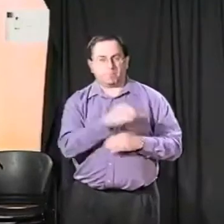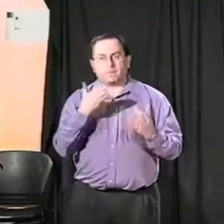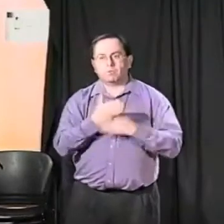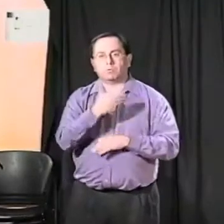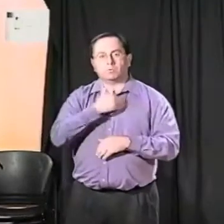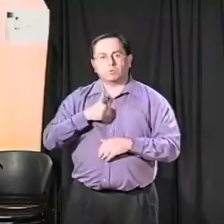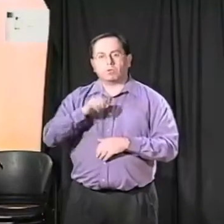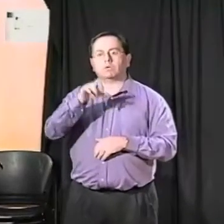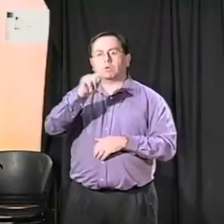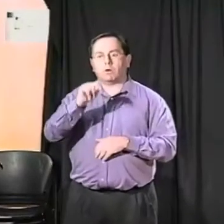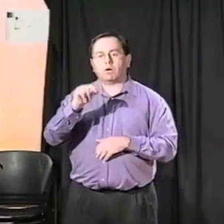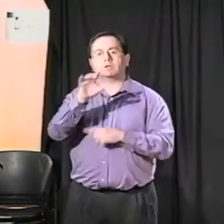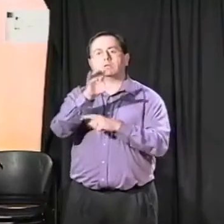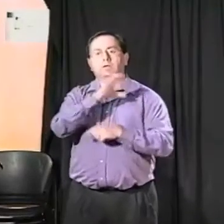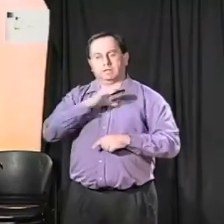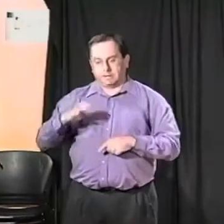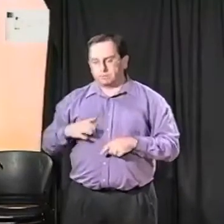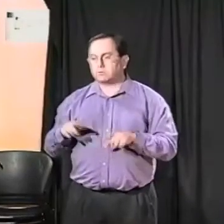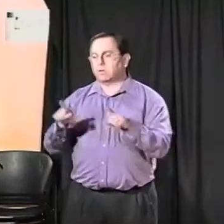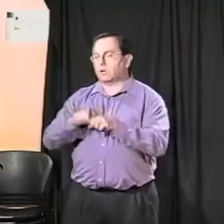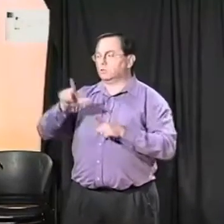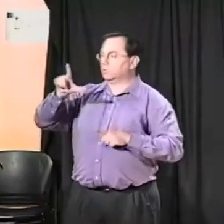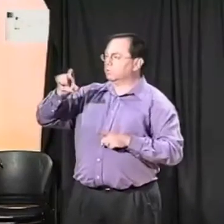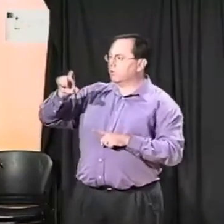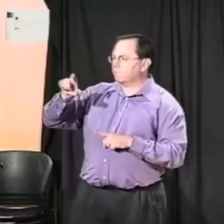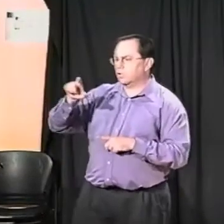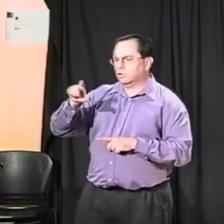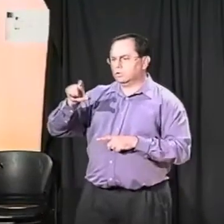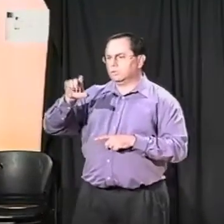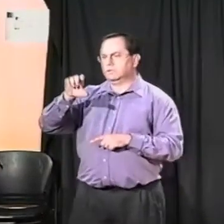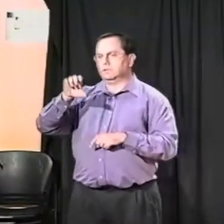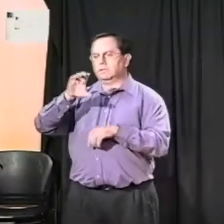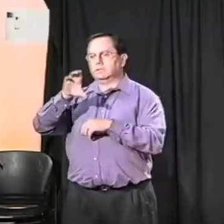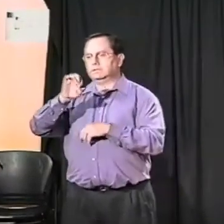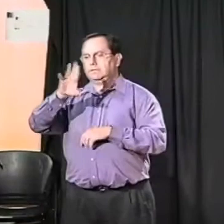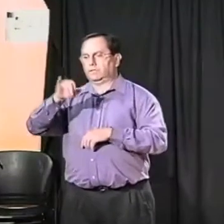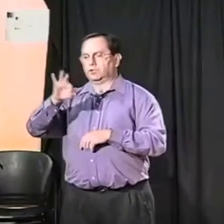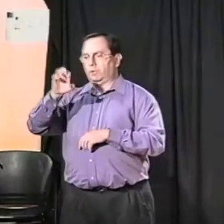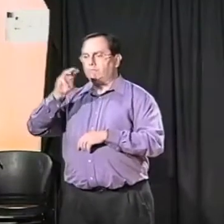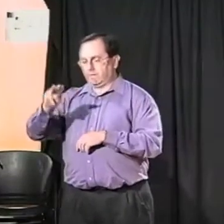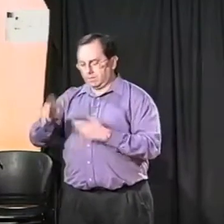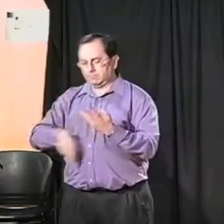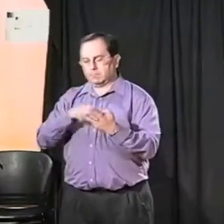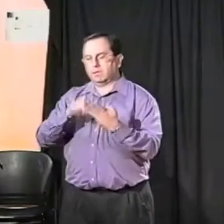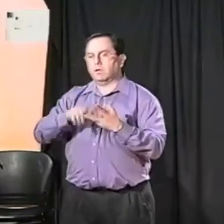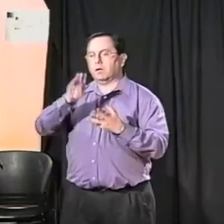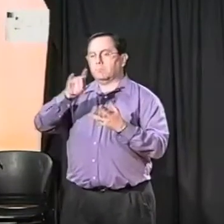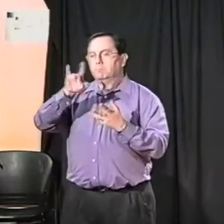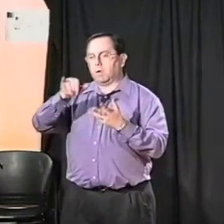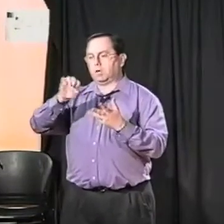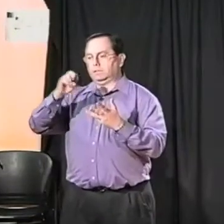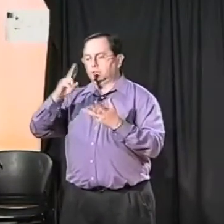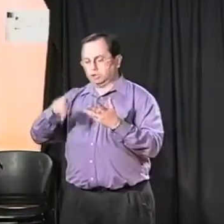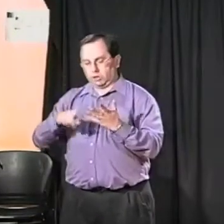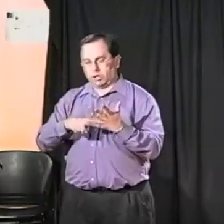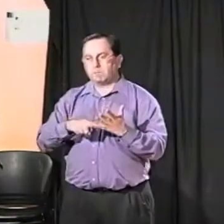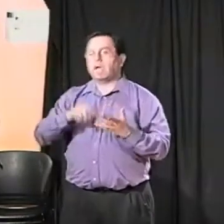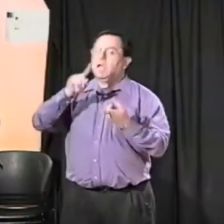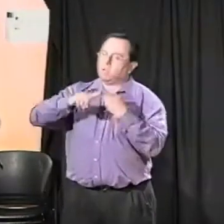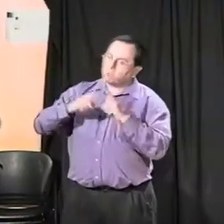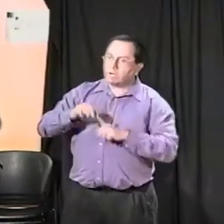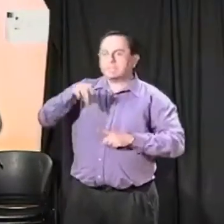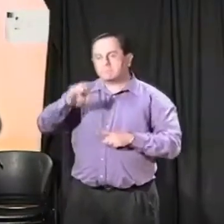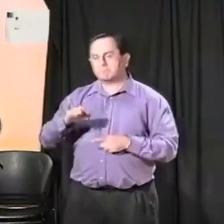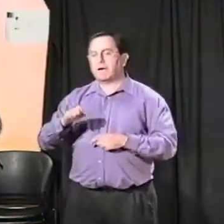Council, 21st Century Femme from CIUT, Parkdale Community Legal Services, The Body Shop, and the Friendly Spike Theatre